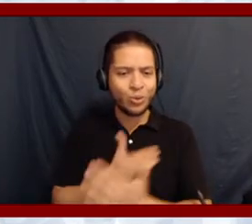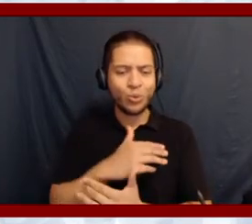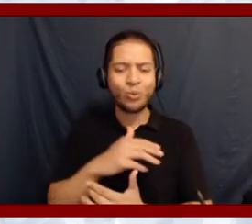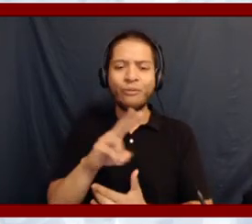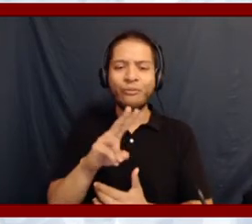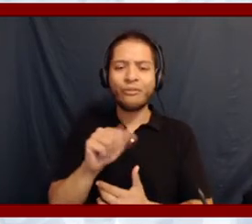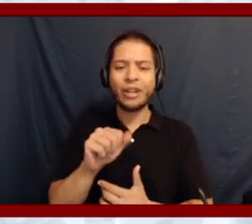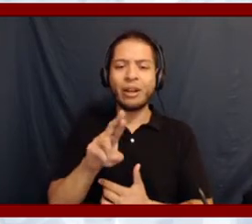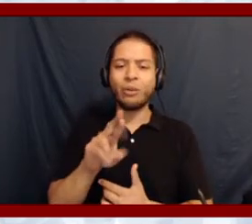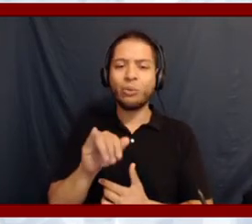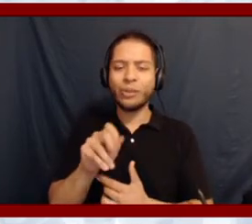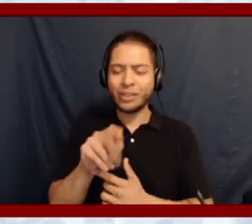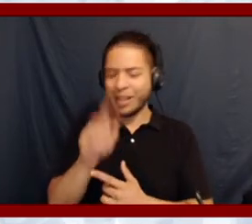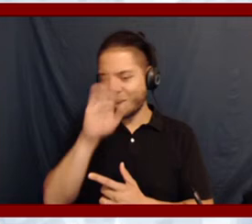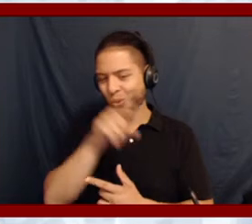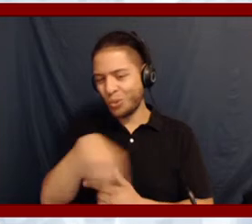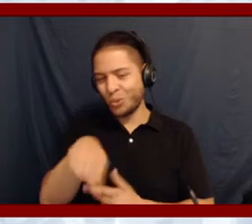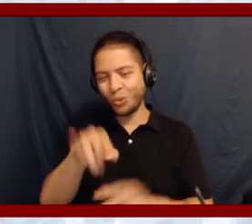campus and your communities.